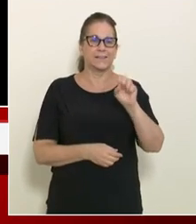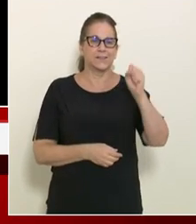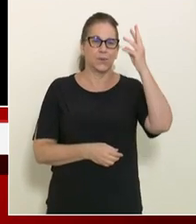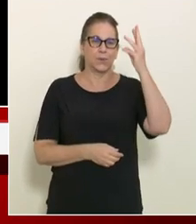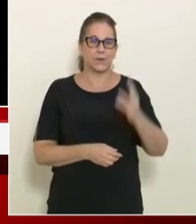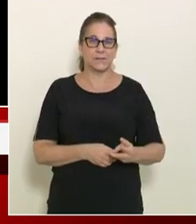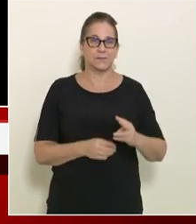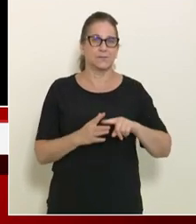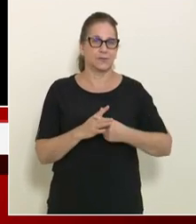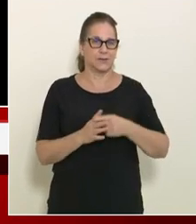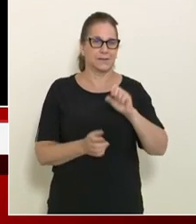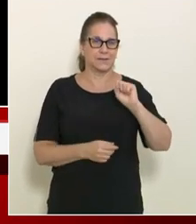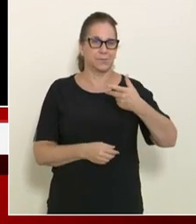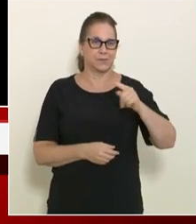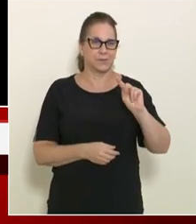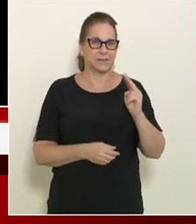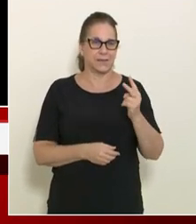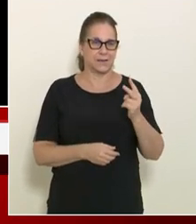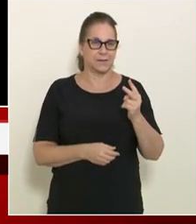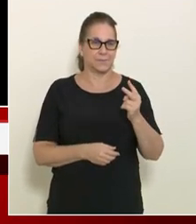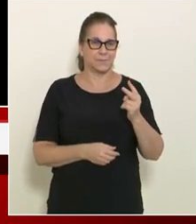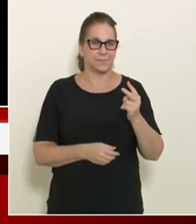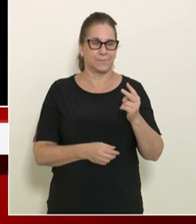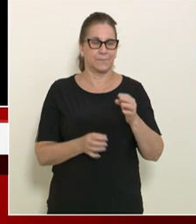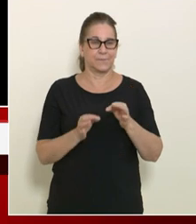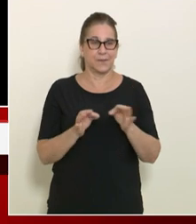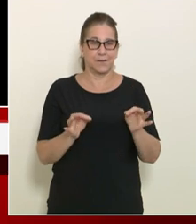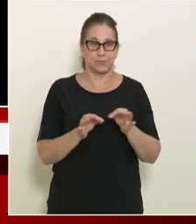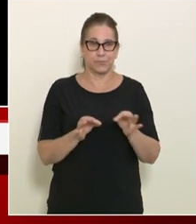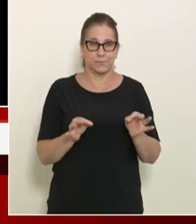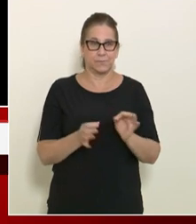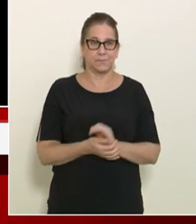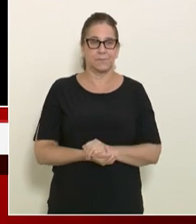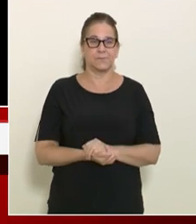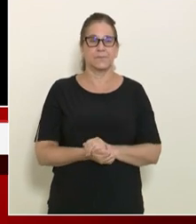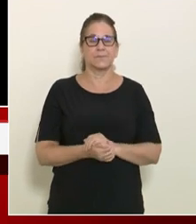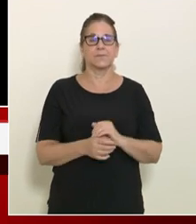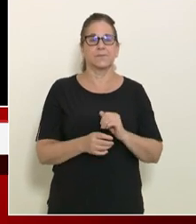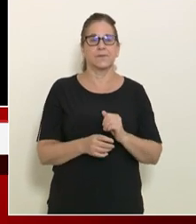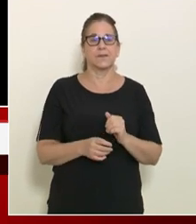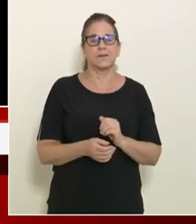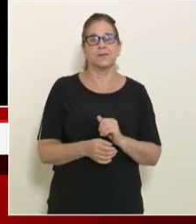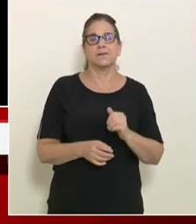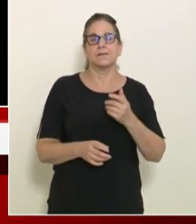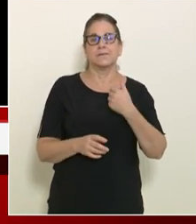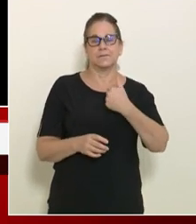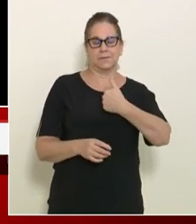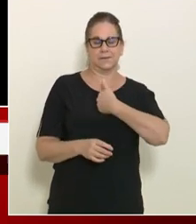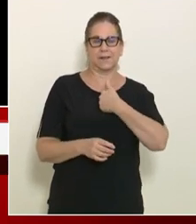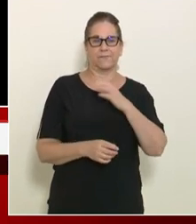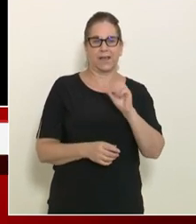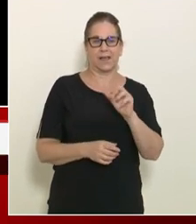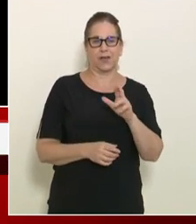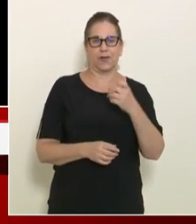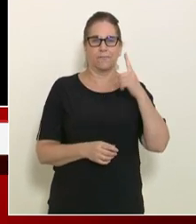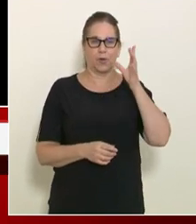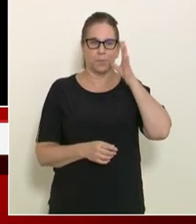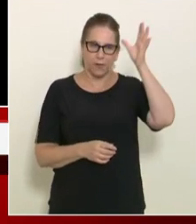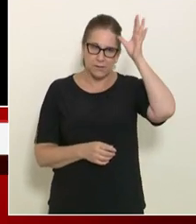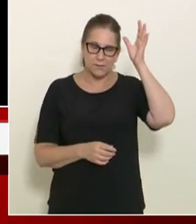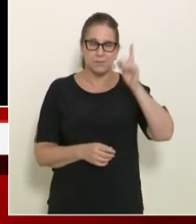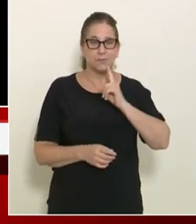2nd, and the topic for that session is self-care for parents. This online support will be featured